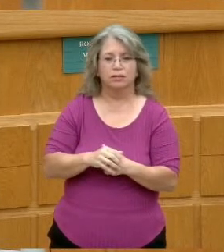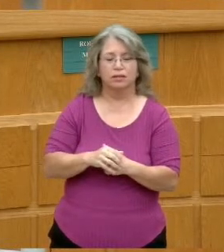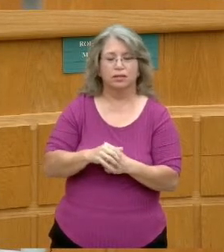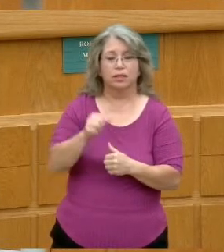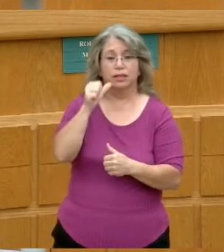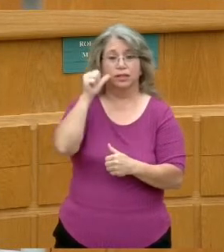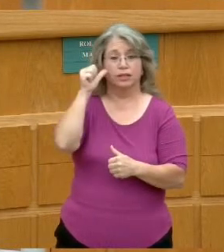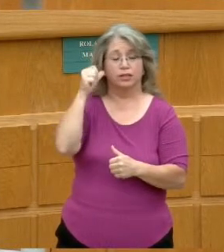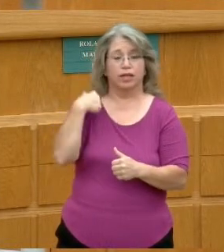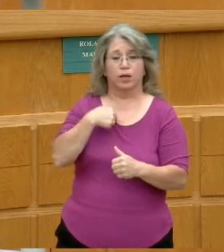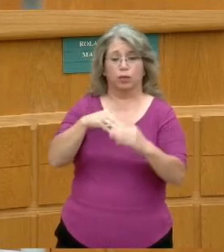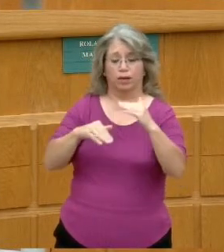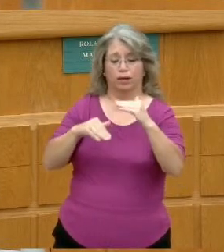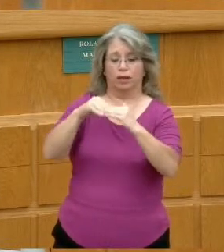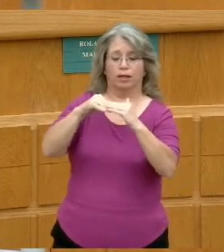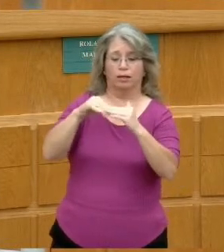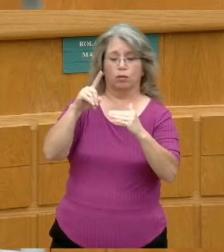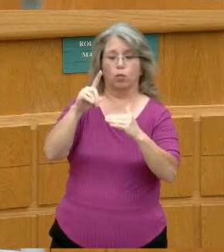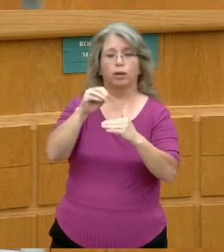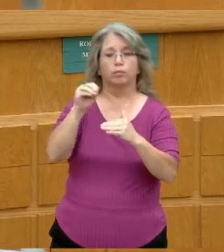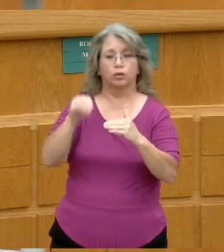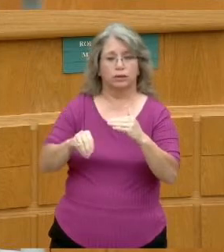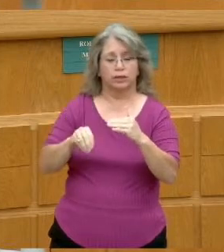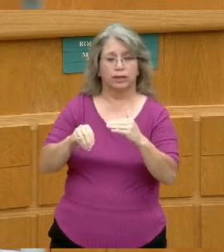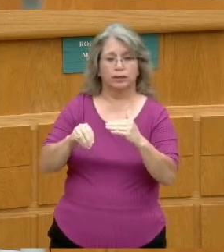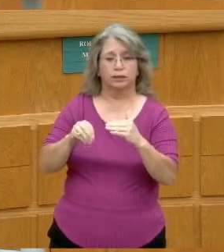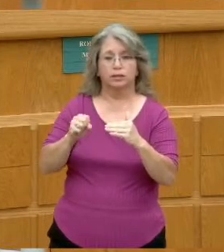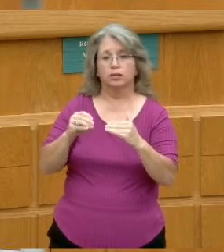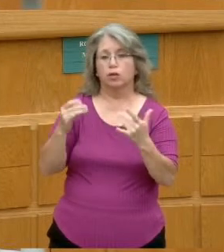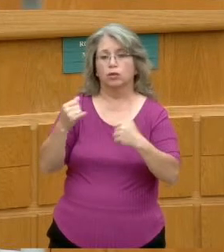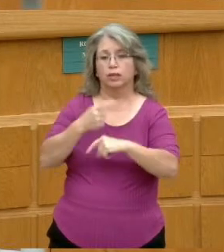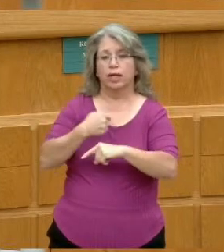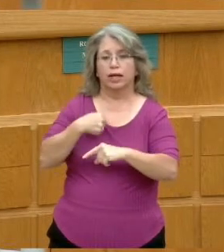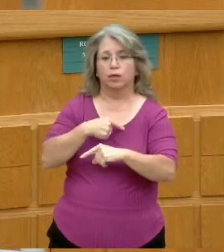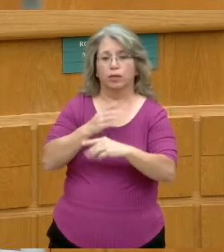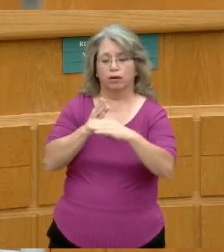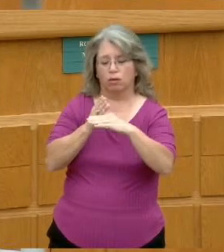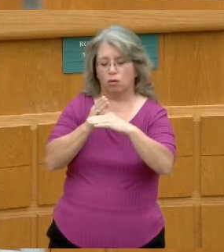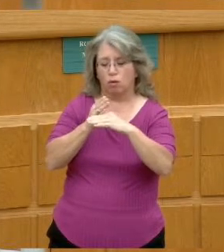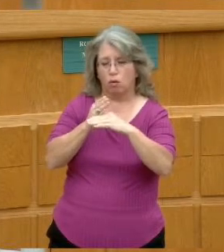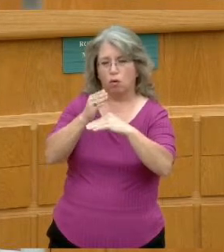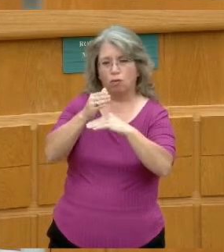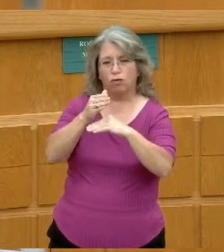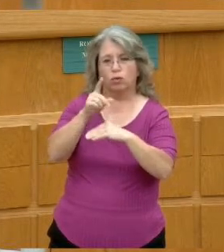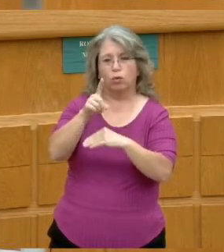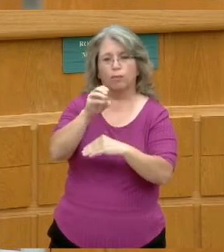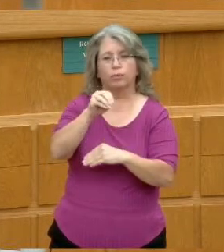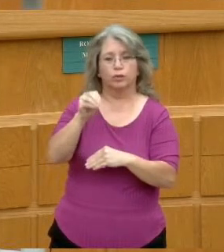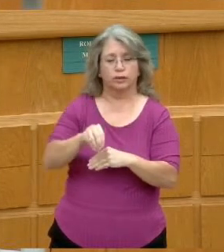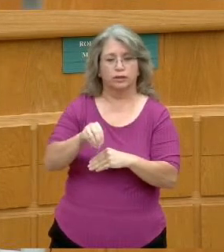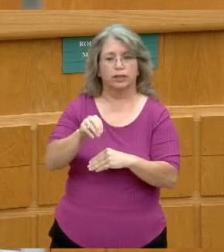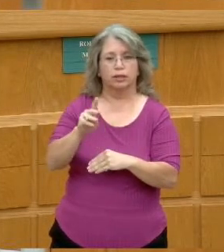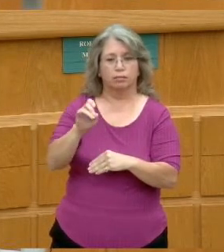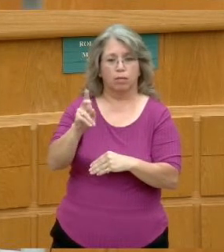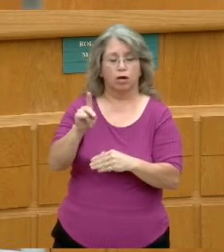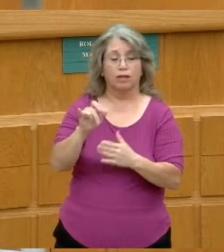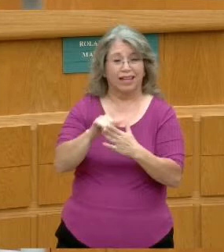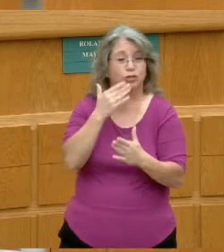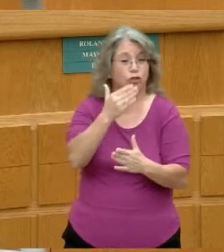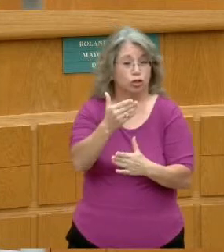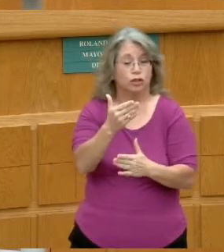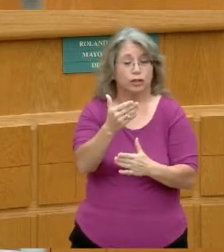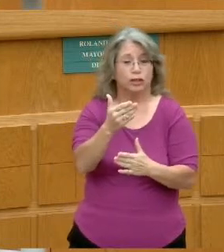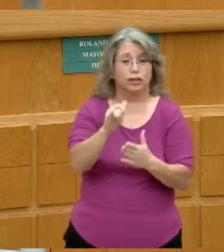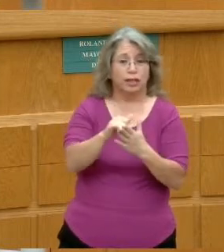kind of reached that 1% mark. Today we're above the 1% mark of all the population, which is good. And that's something that the community